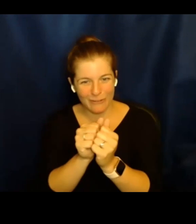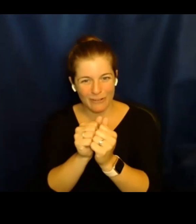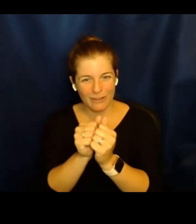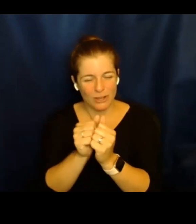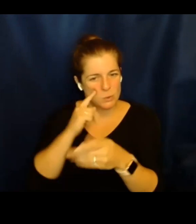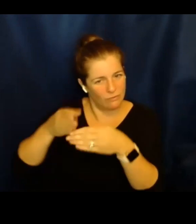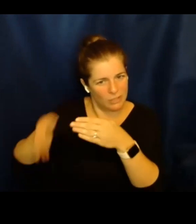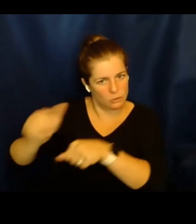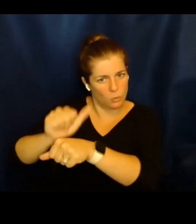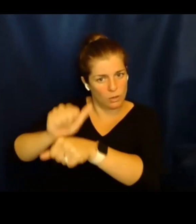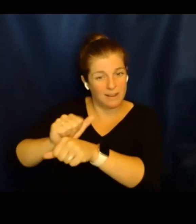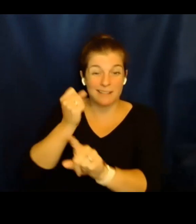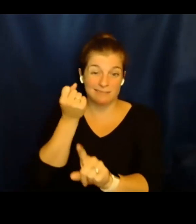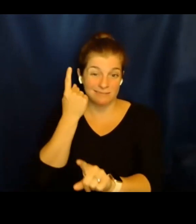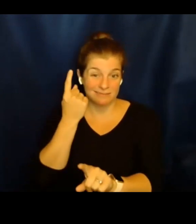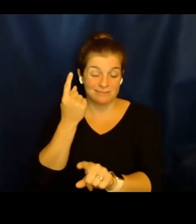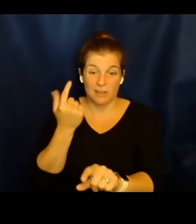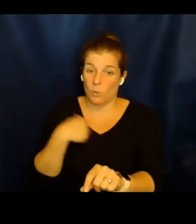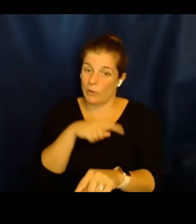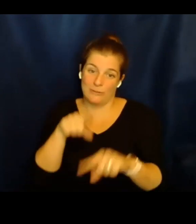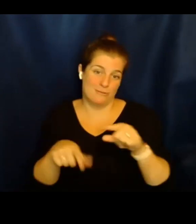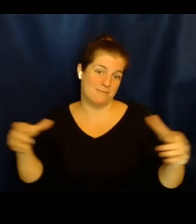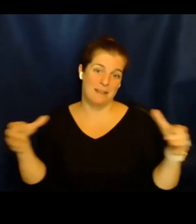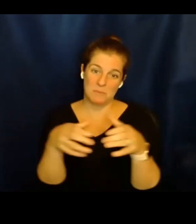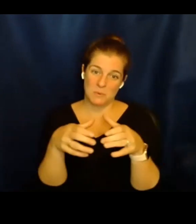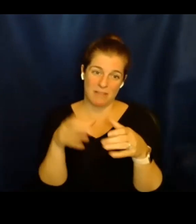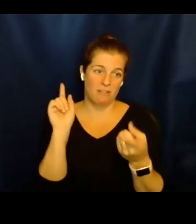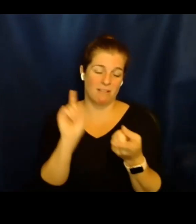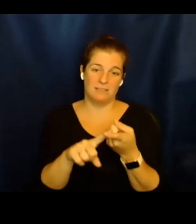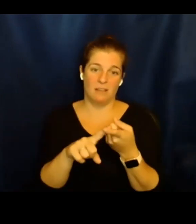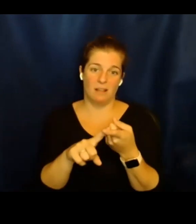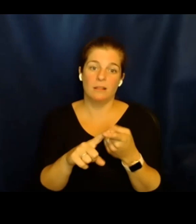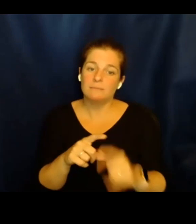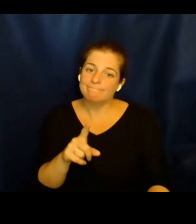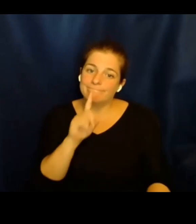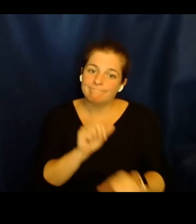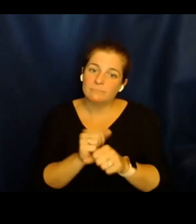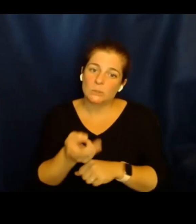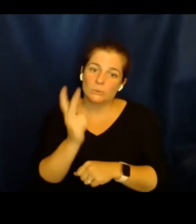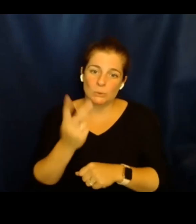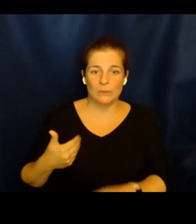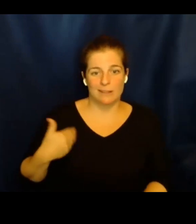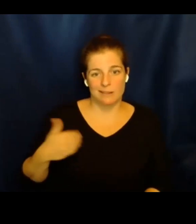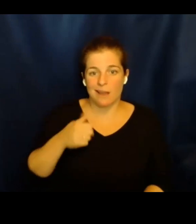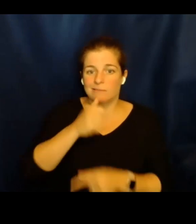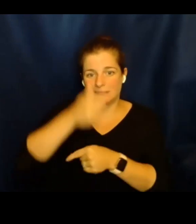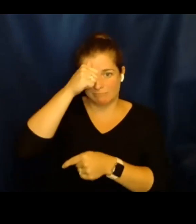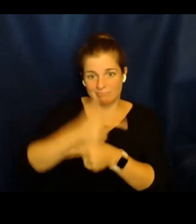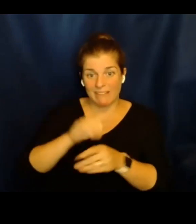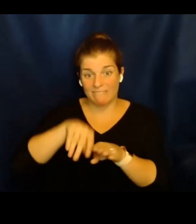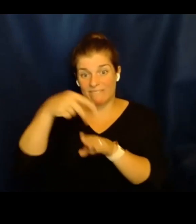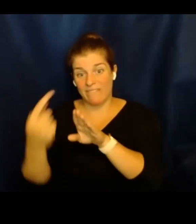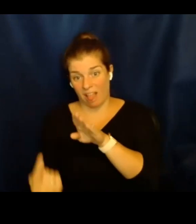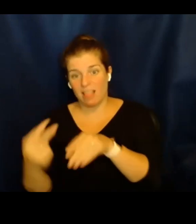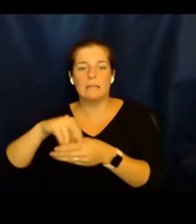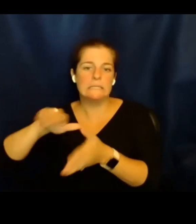were not able to come together until two young siblings fell into the creek and died. My question was